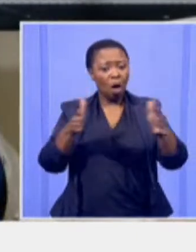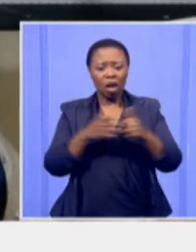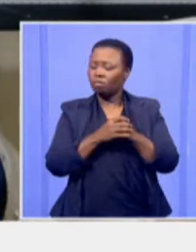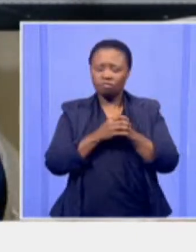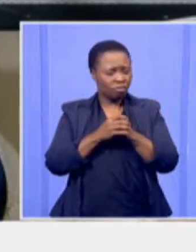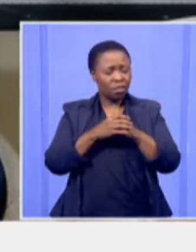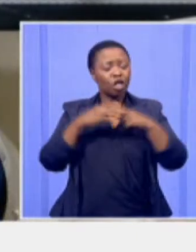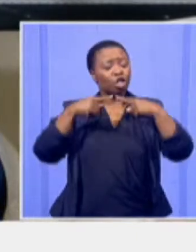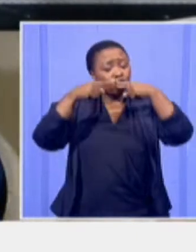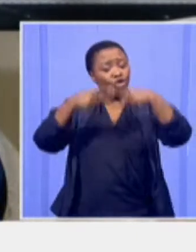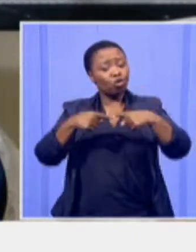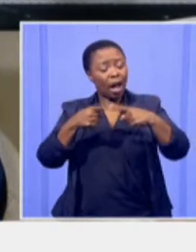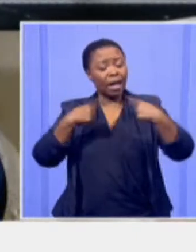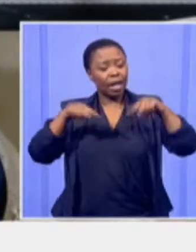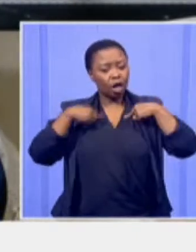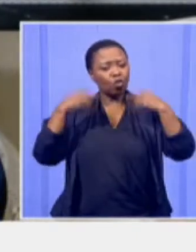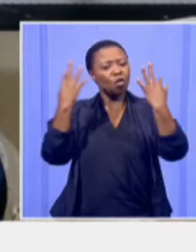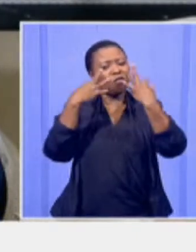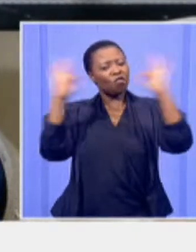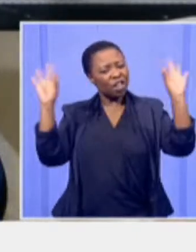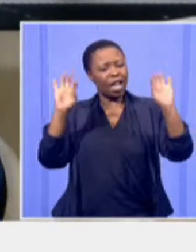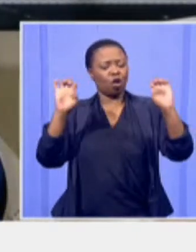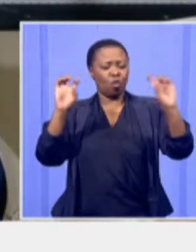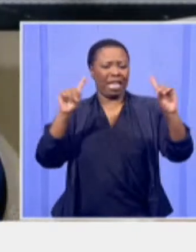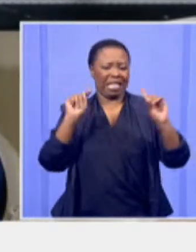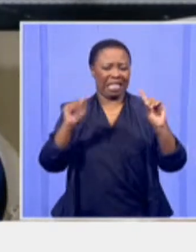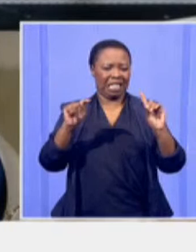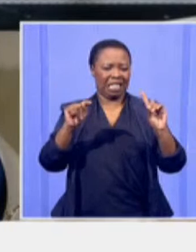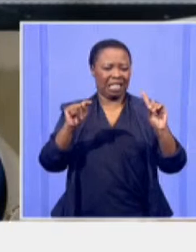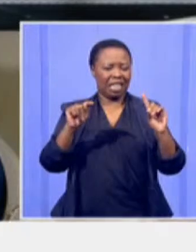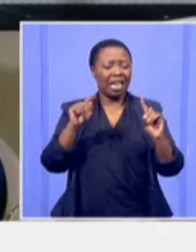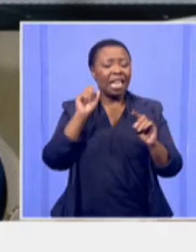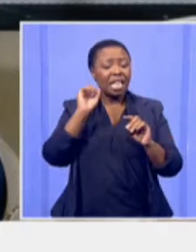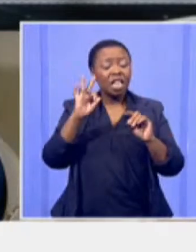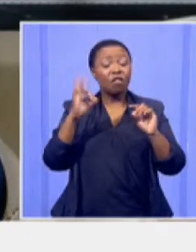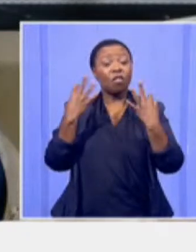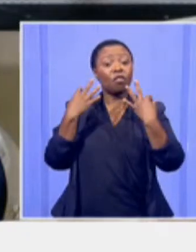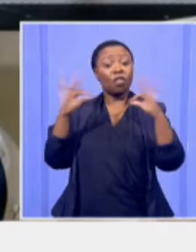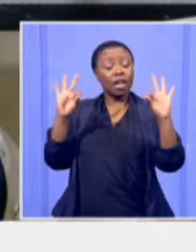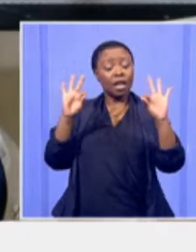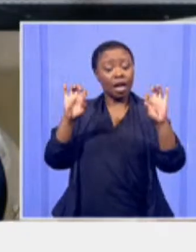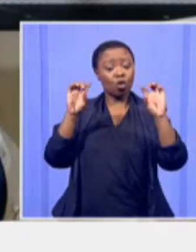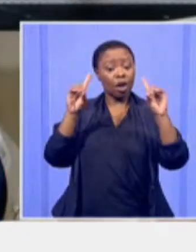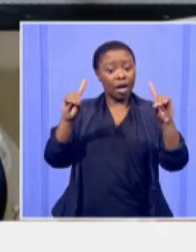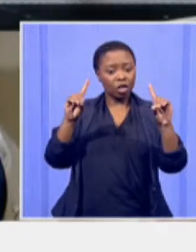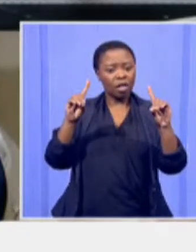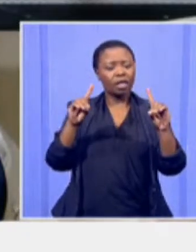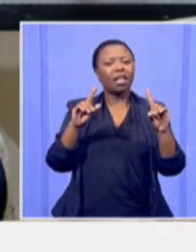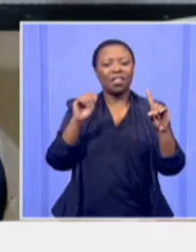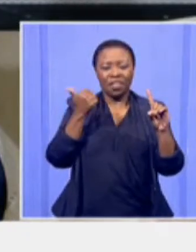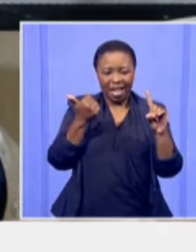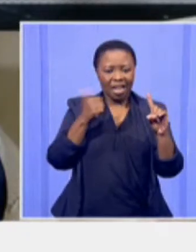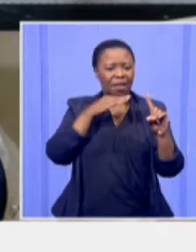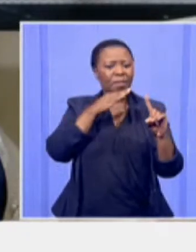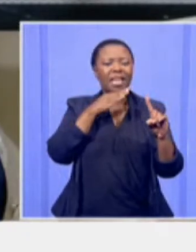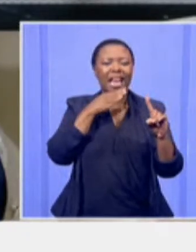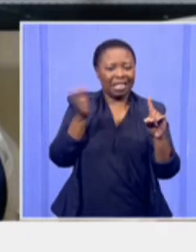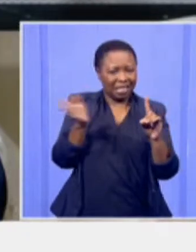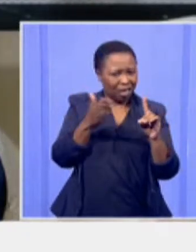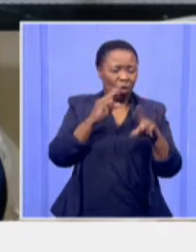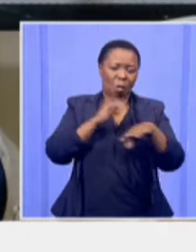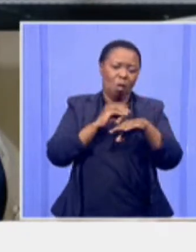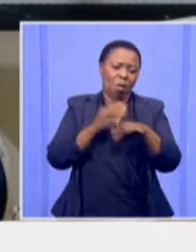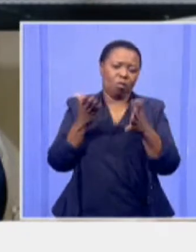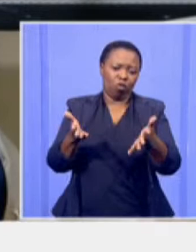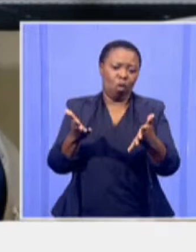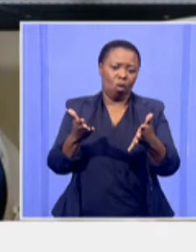education. If we have free education, then these problems ngabaziko. And free education